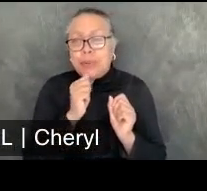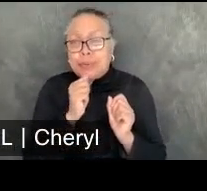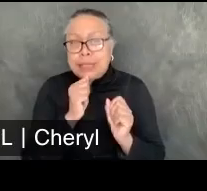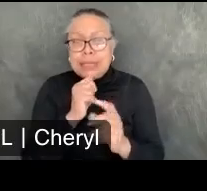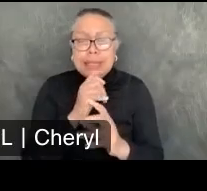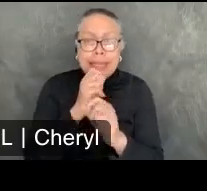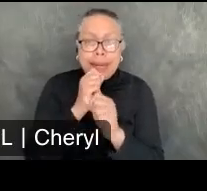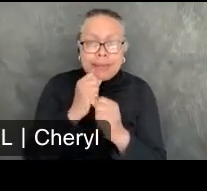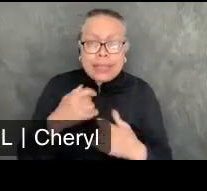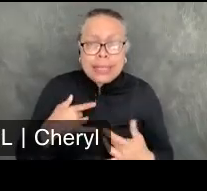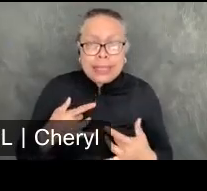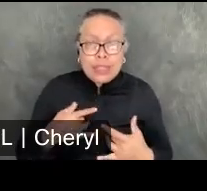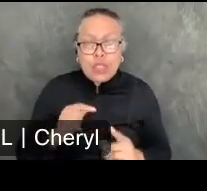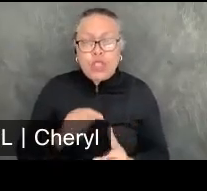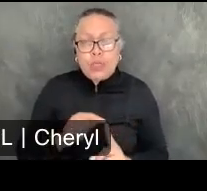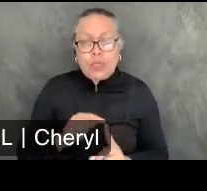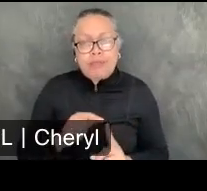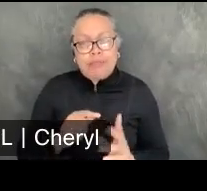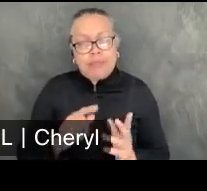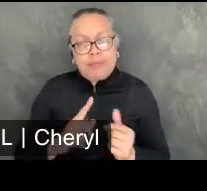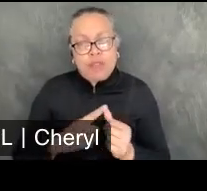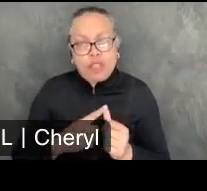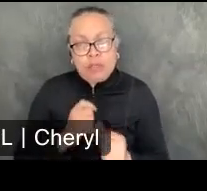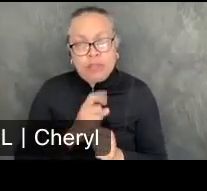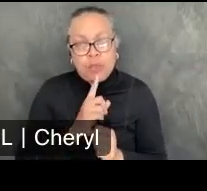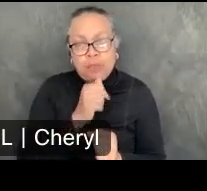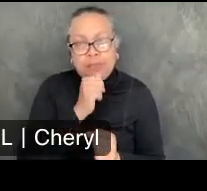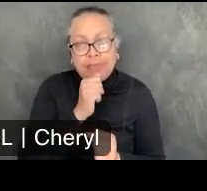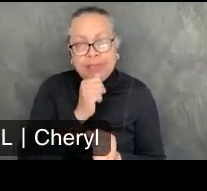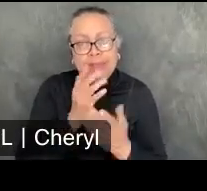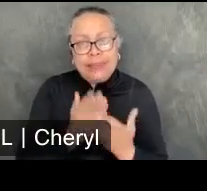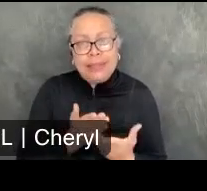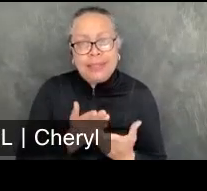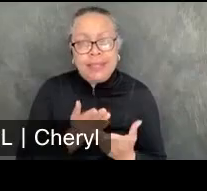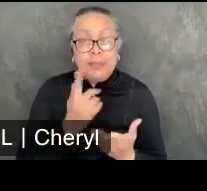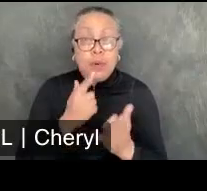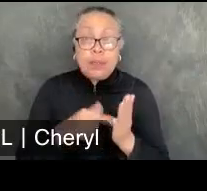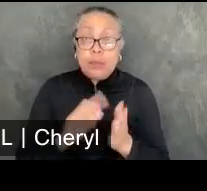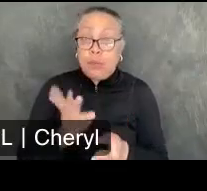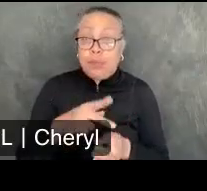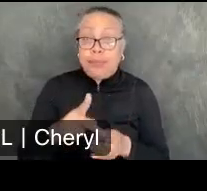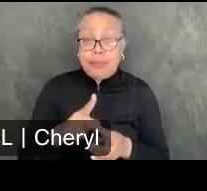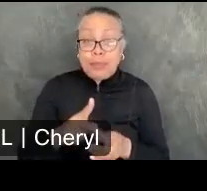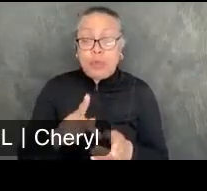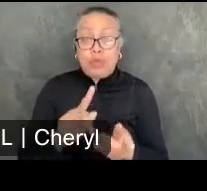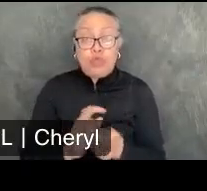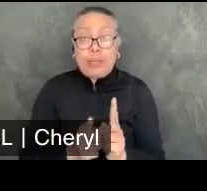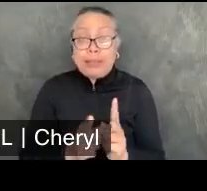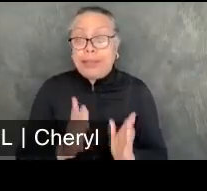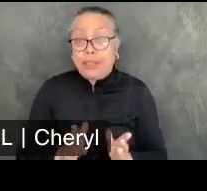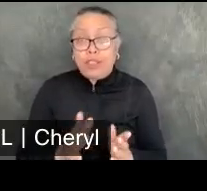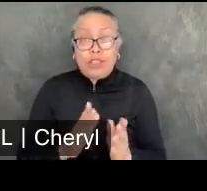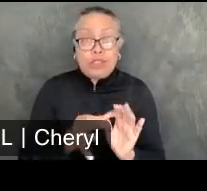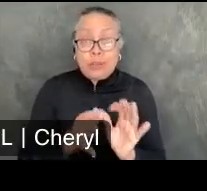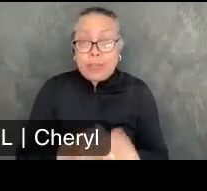first, ensuring privacy. So things like using professional translators, having advanced